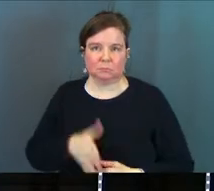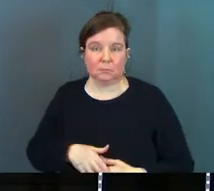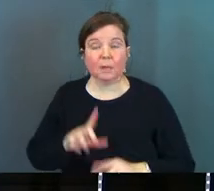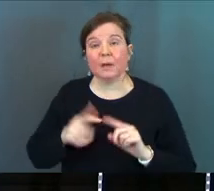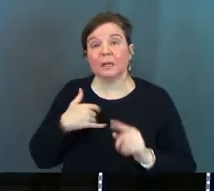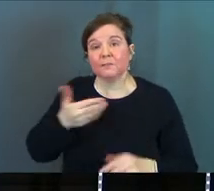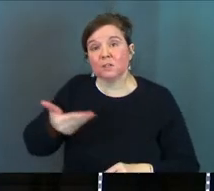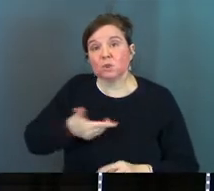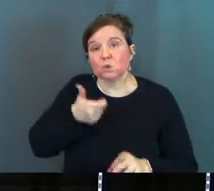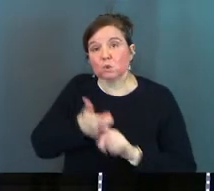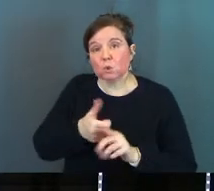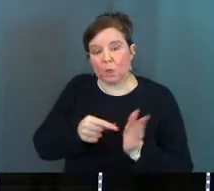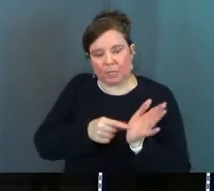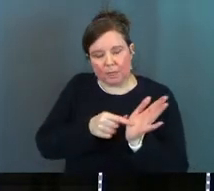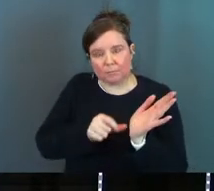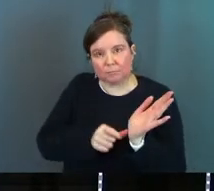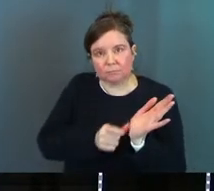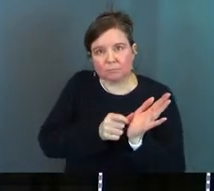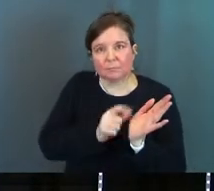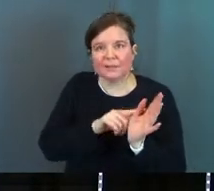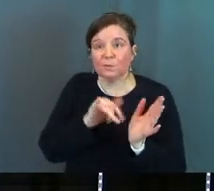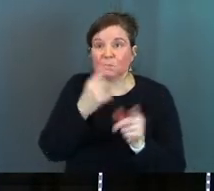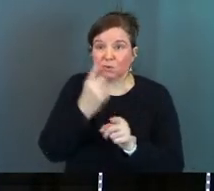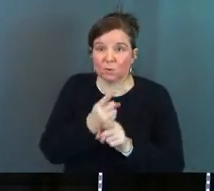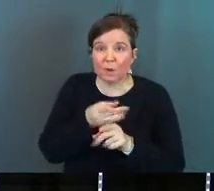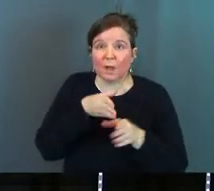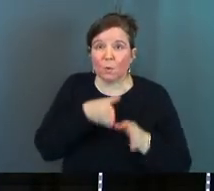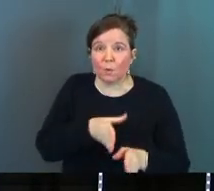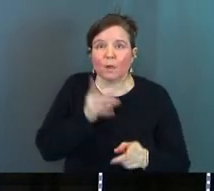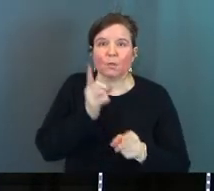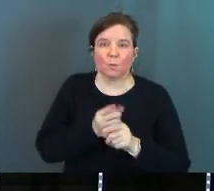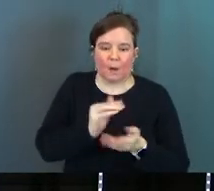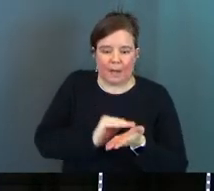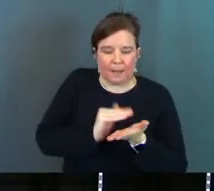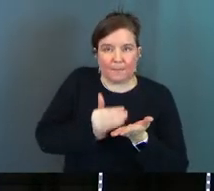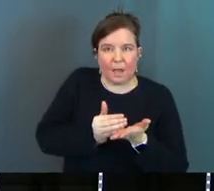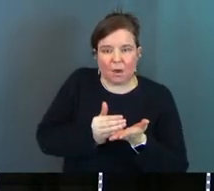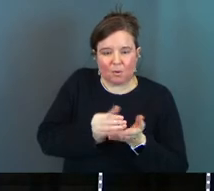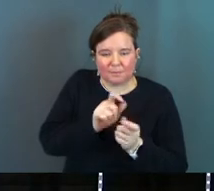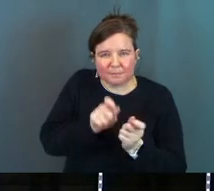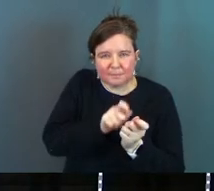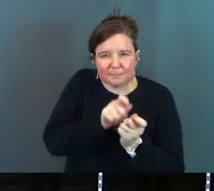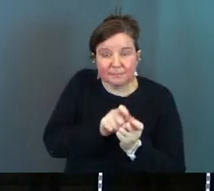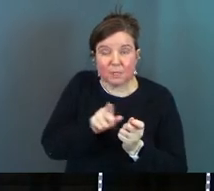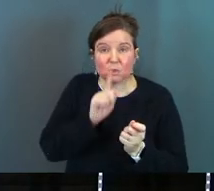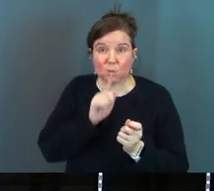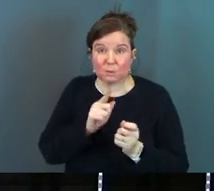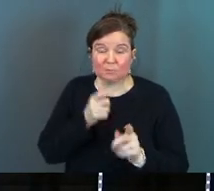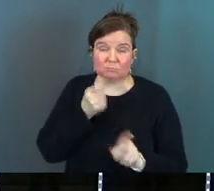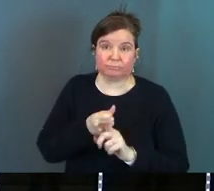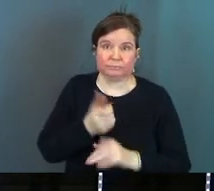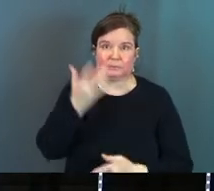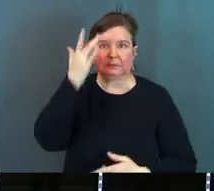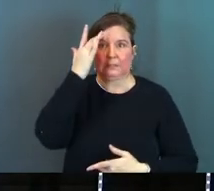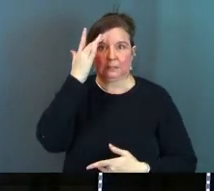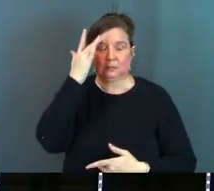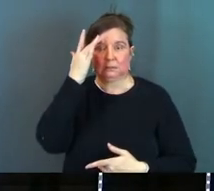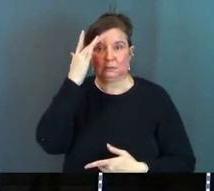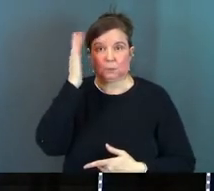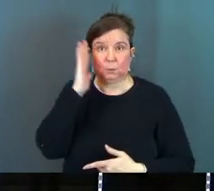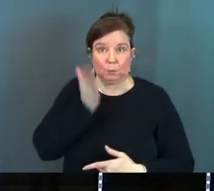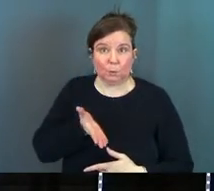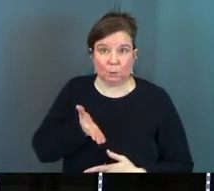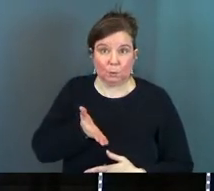but if they introduced it to your thumb it was just the right way and the right amount of it and you would actually get sick for a while